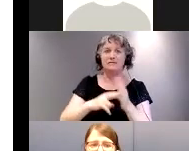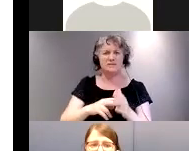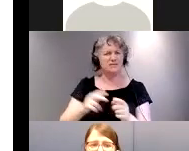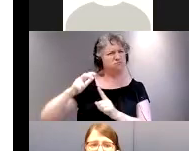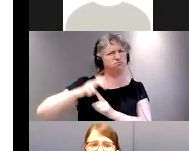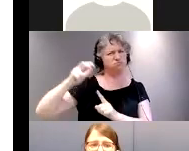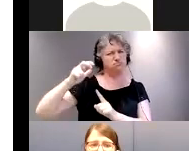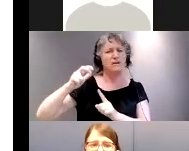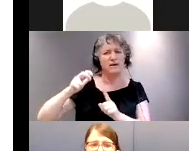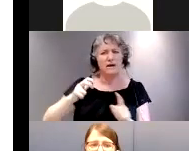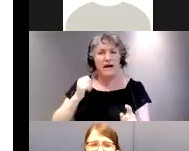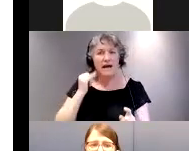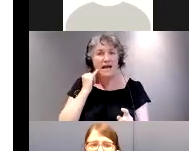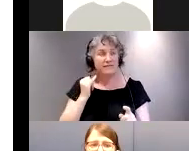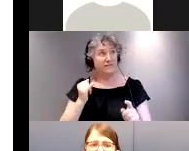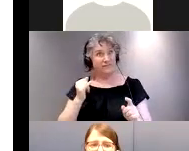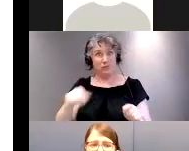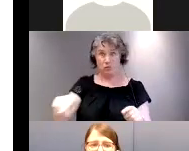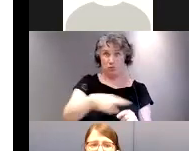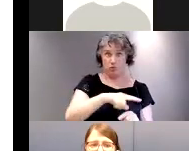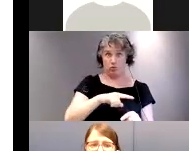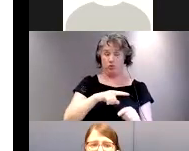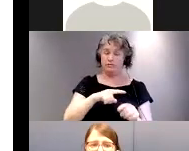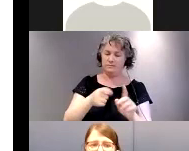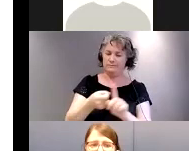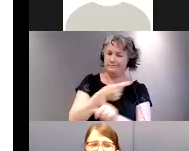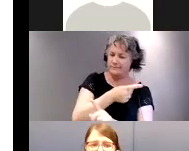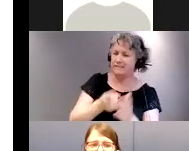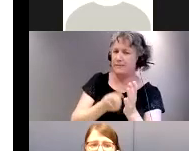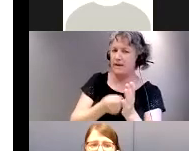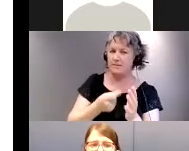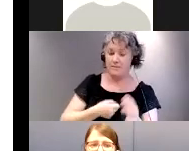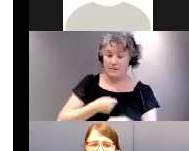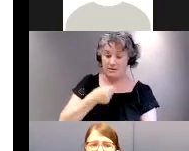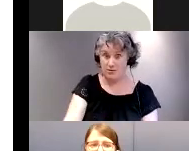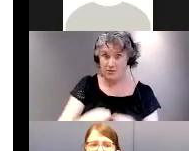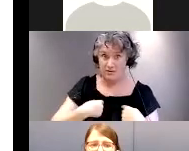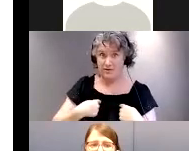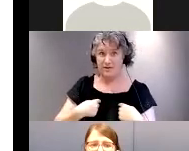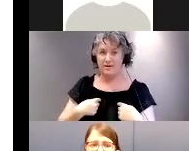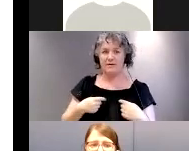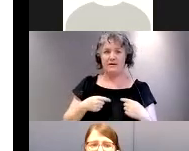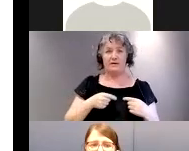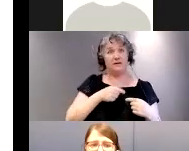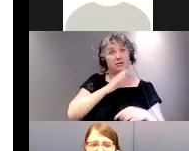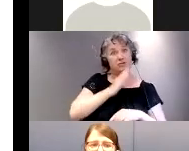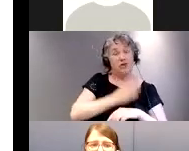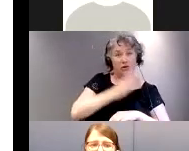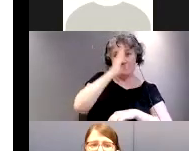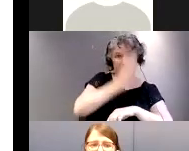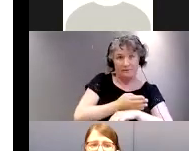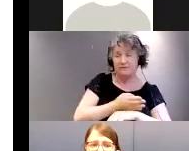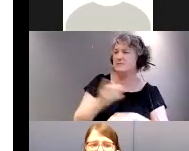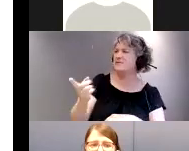you don't like the decision. A lot of cases when I get it brought in, it's like, well, I don't think, mom's making the right decision or dad is making the right decision.